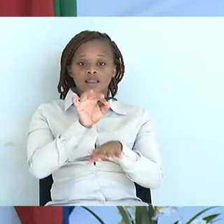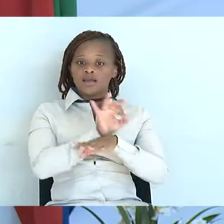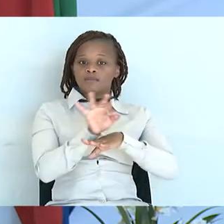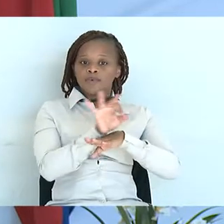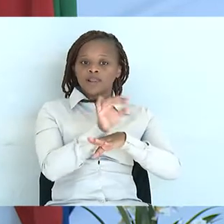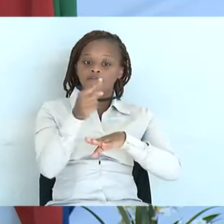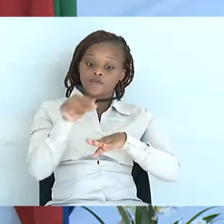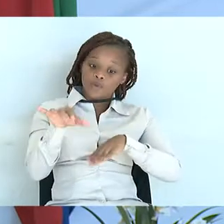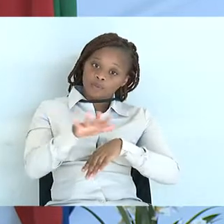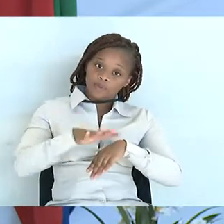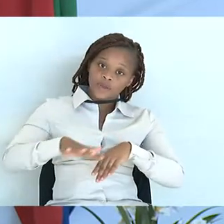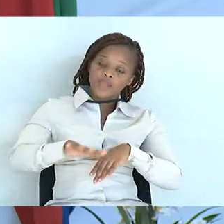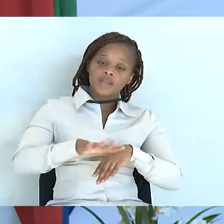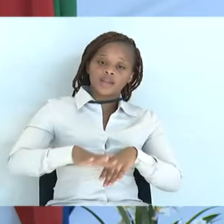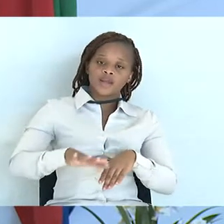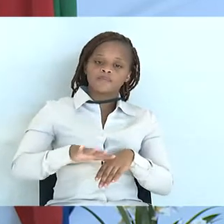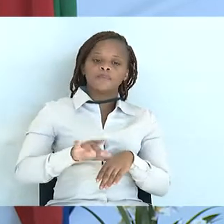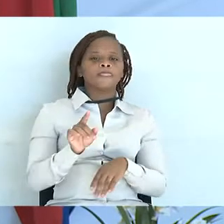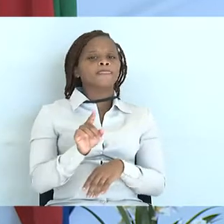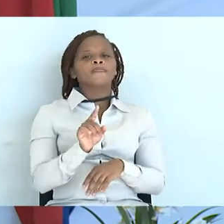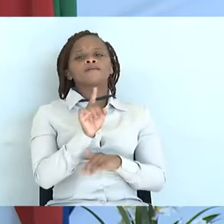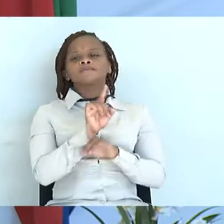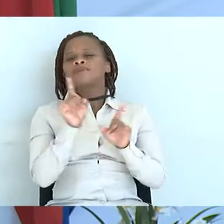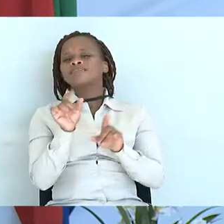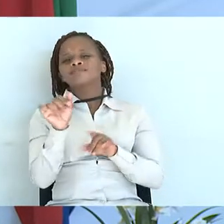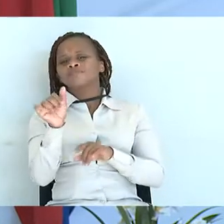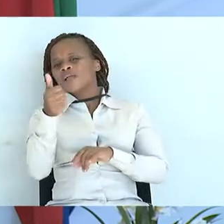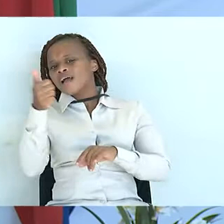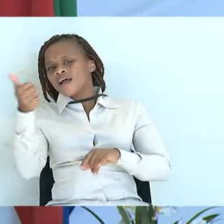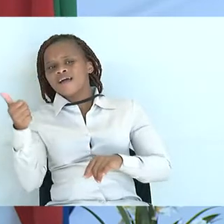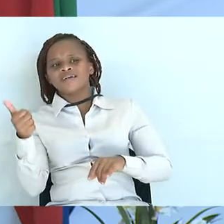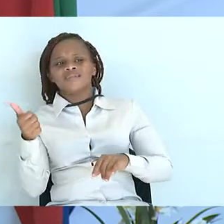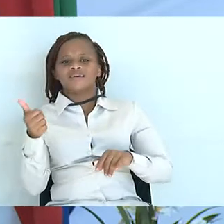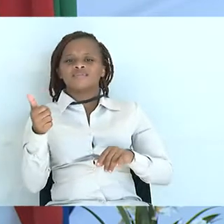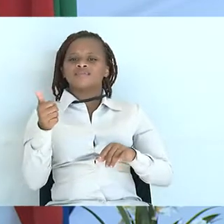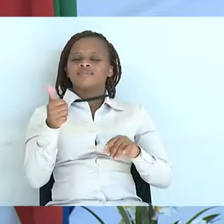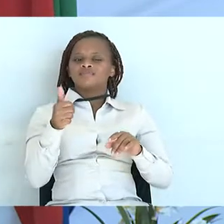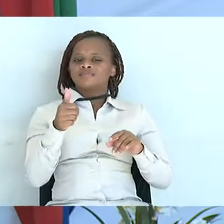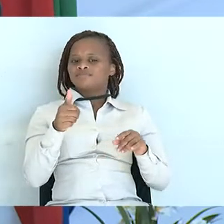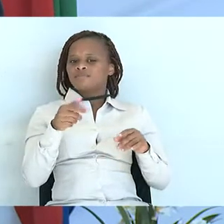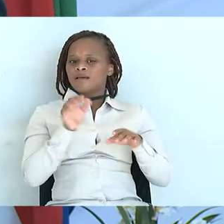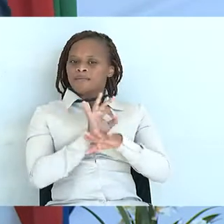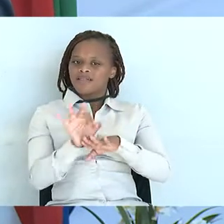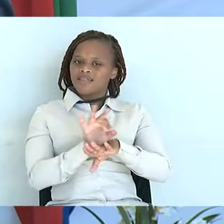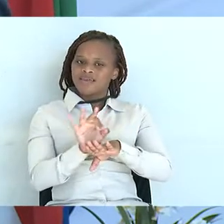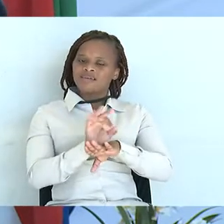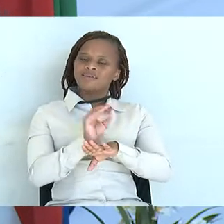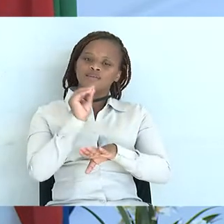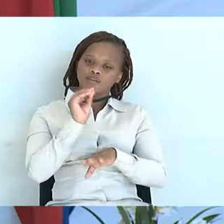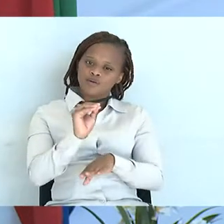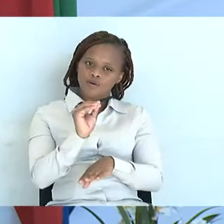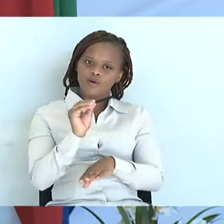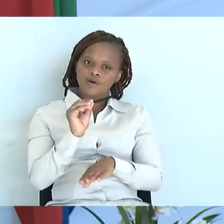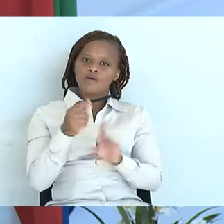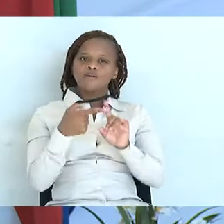area. But there are also a number of other initiatives which we have collated from